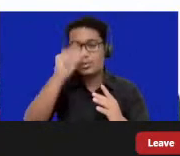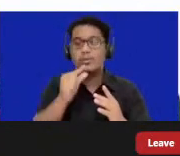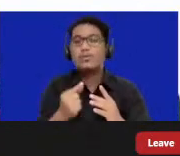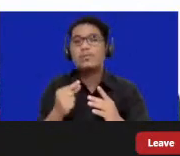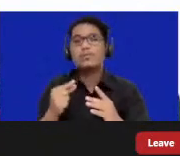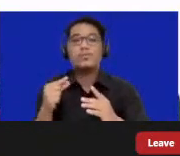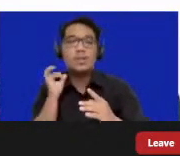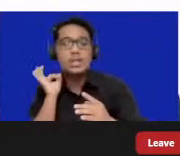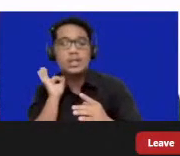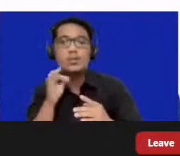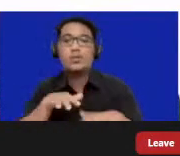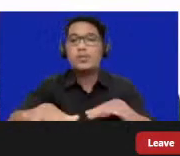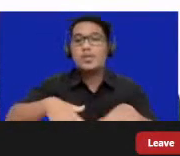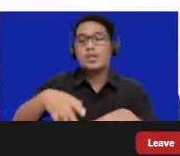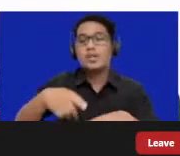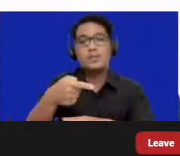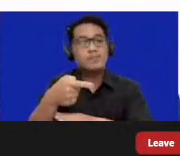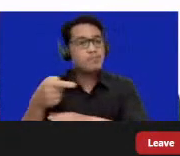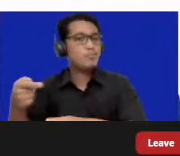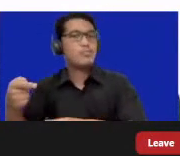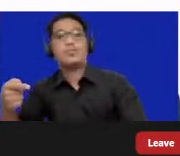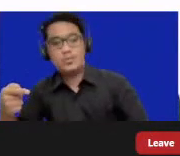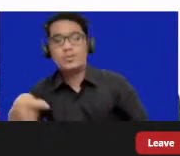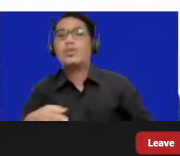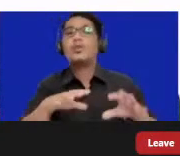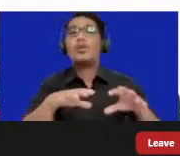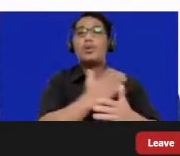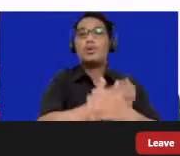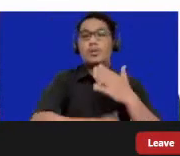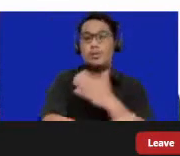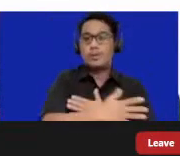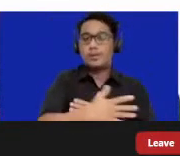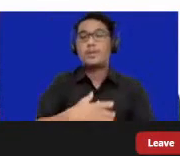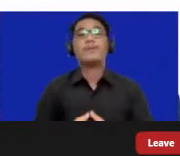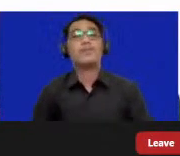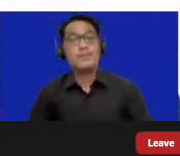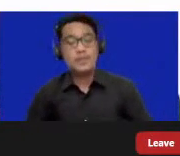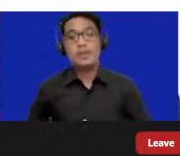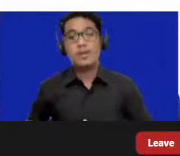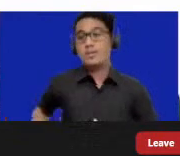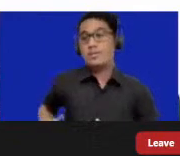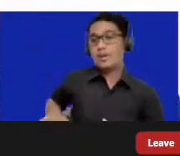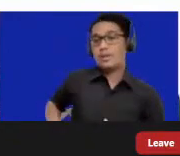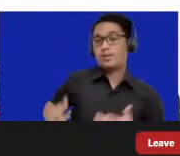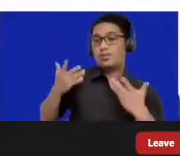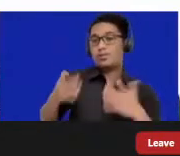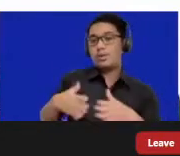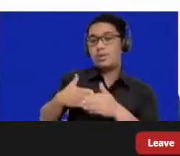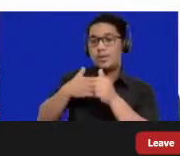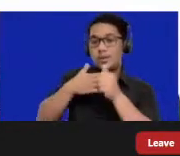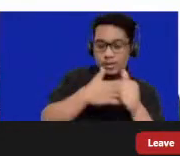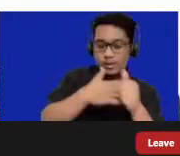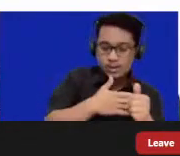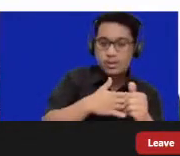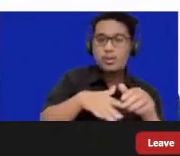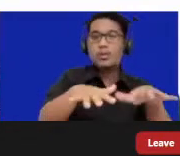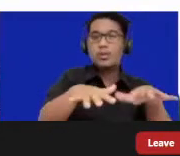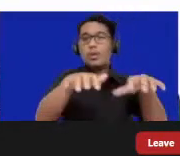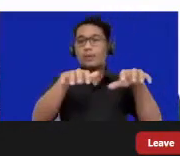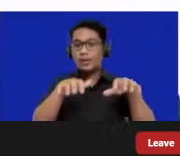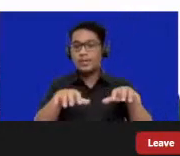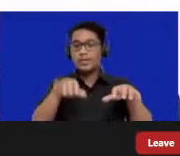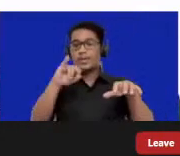has led two international conferences in our country and made Dhaka Declaration and Dhaka Declaration Plus on